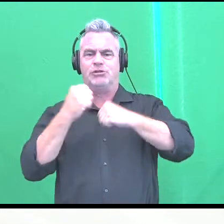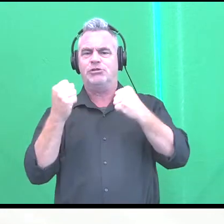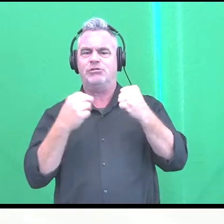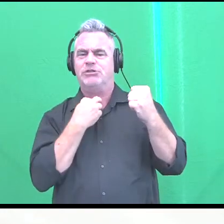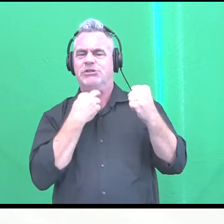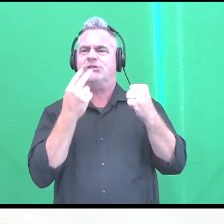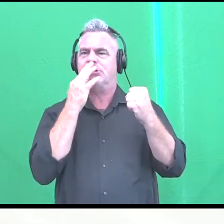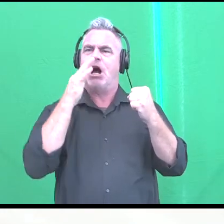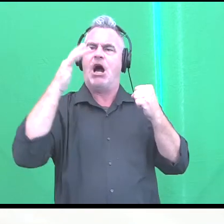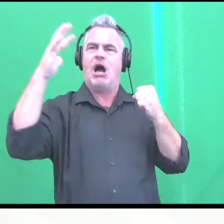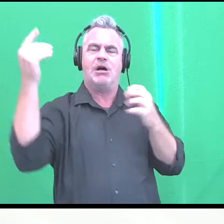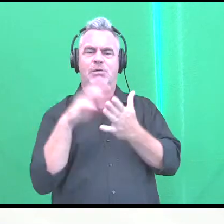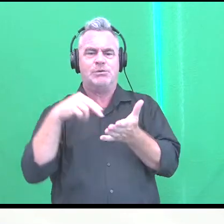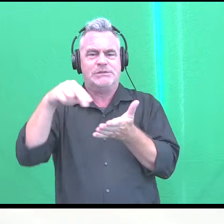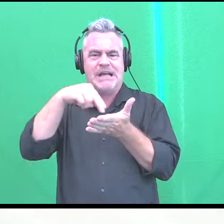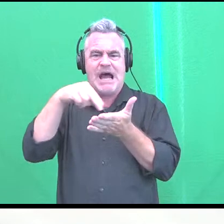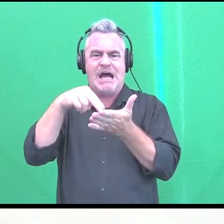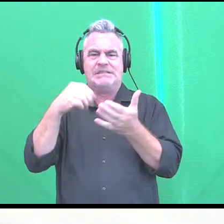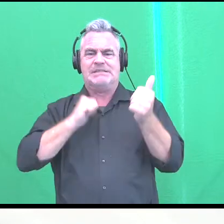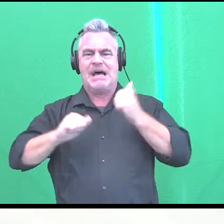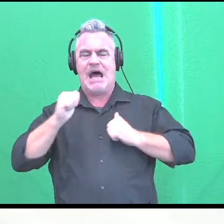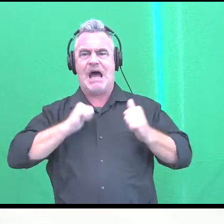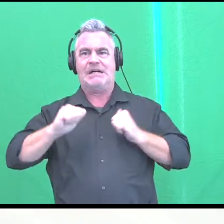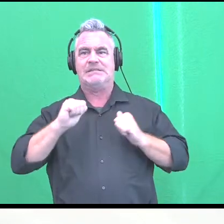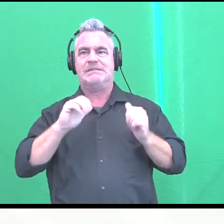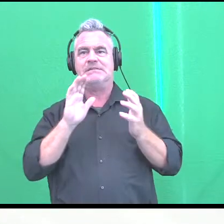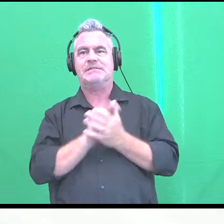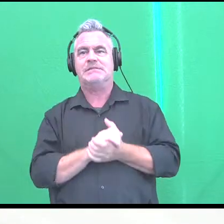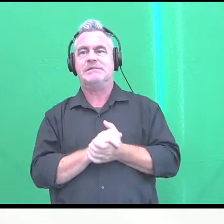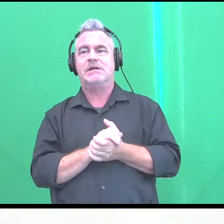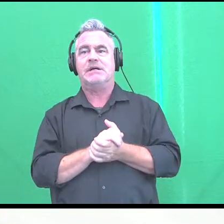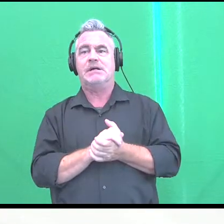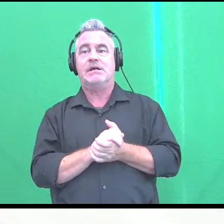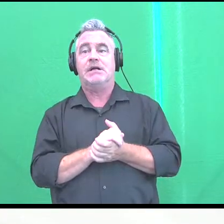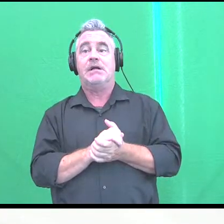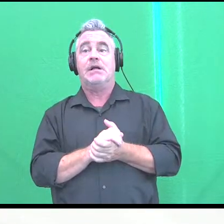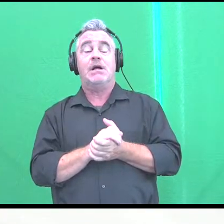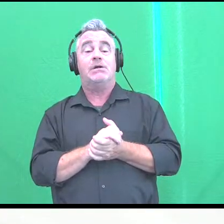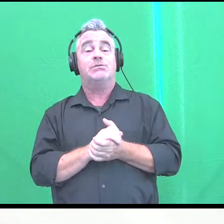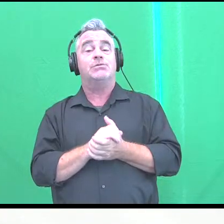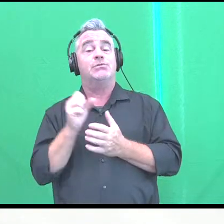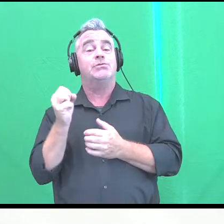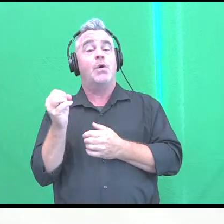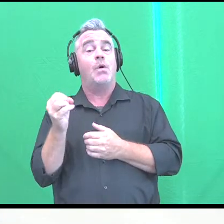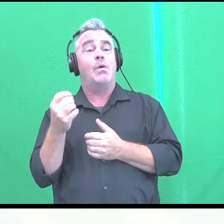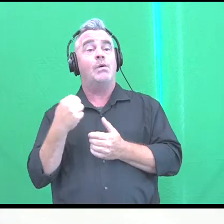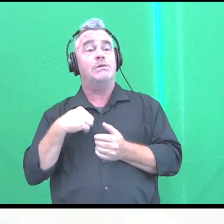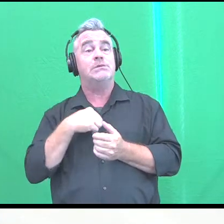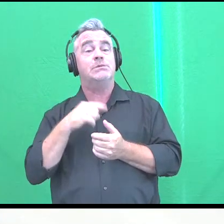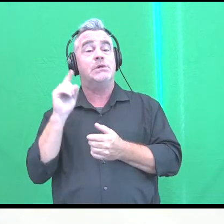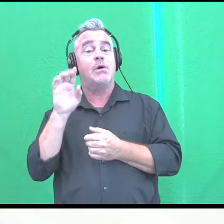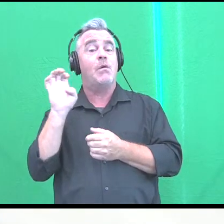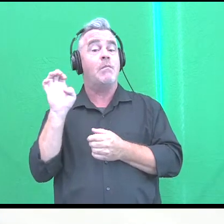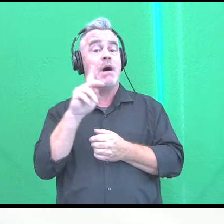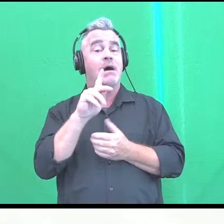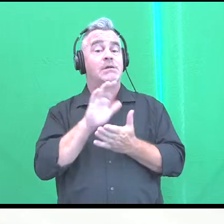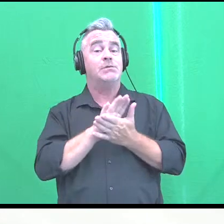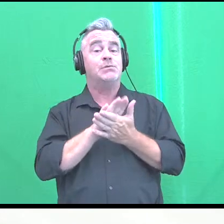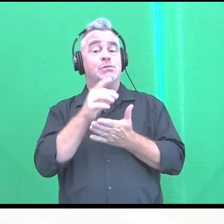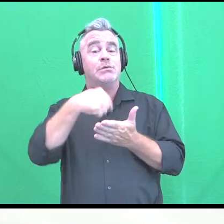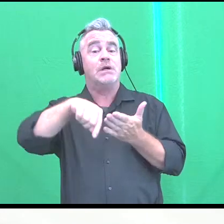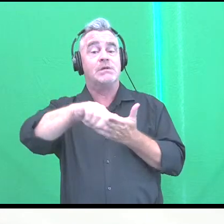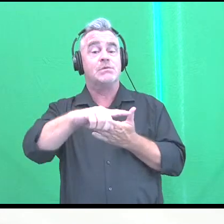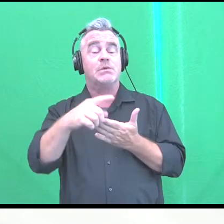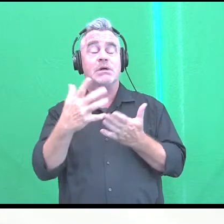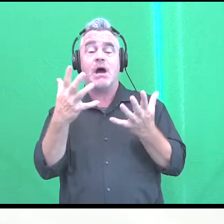or dance or act. As we get back to school next week,